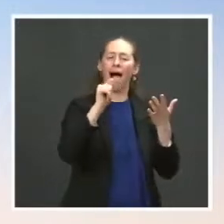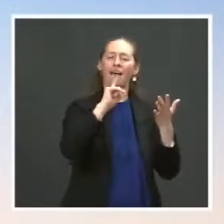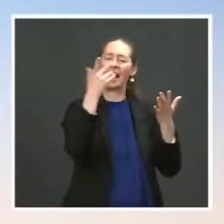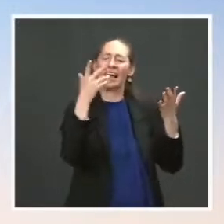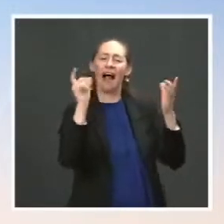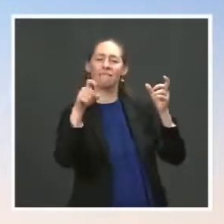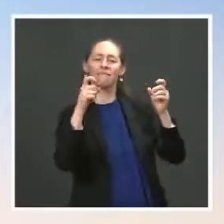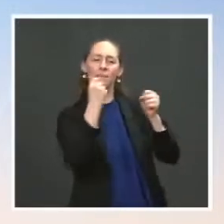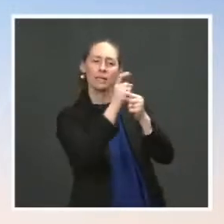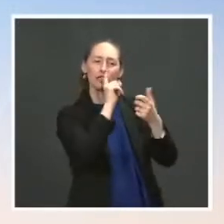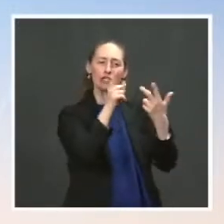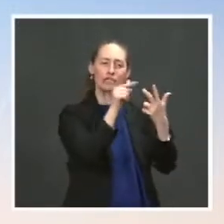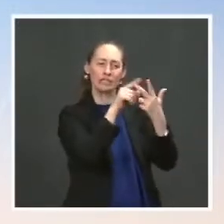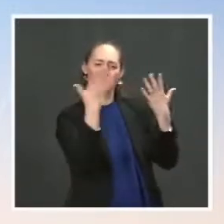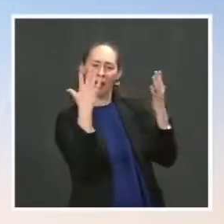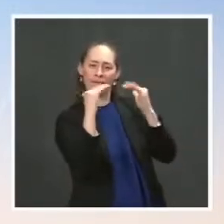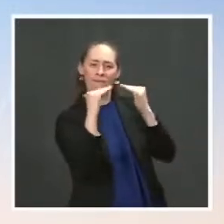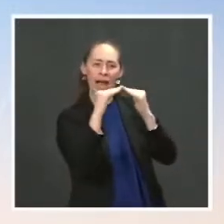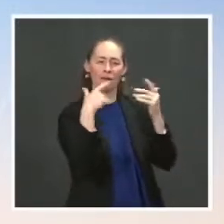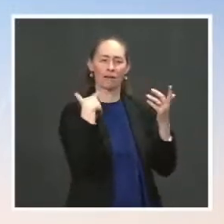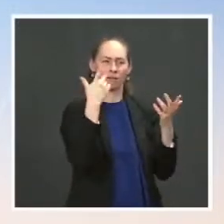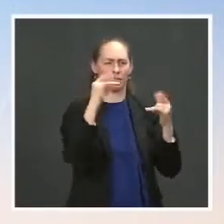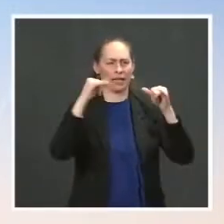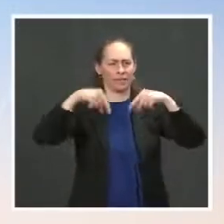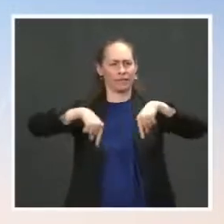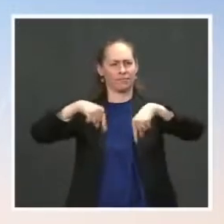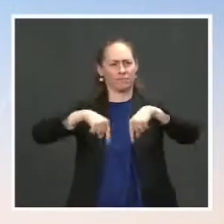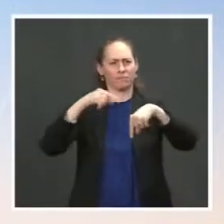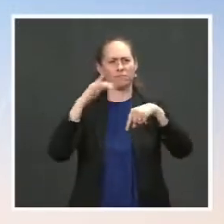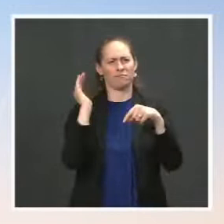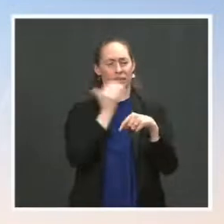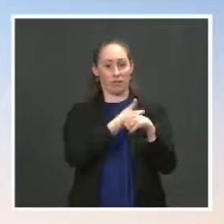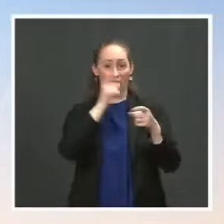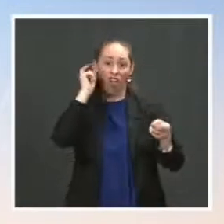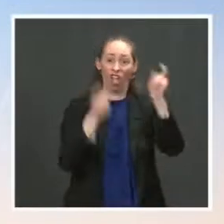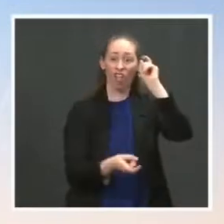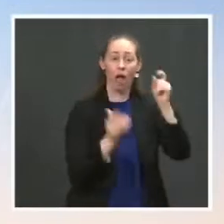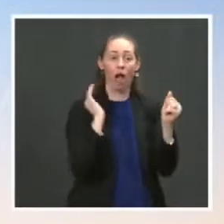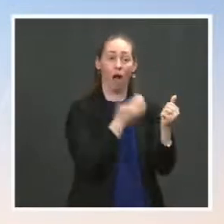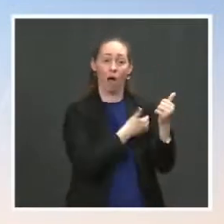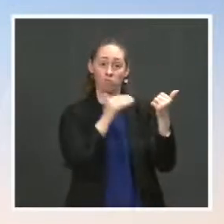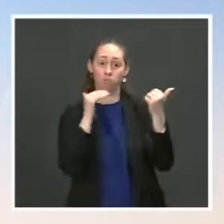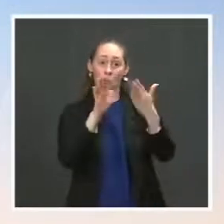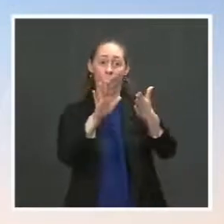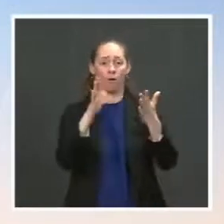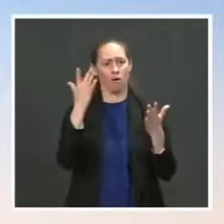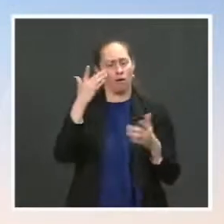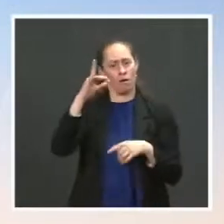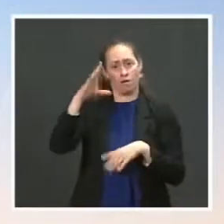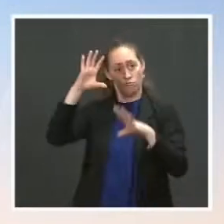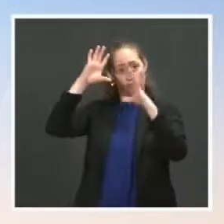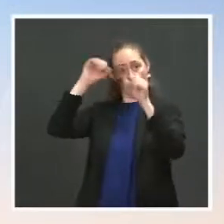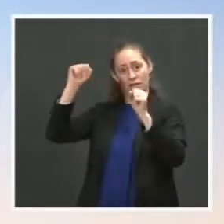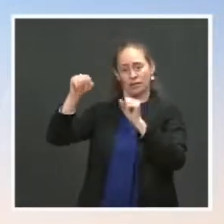in Washington don't change our approach, because the president was elected because he was committed to working with both